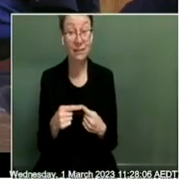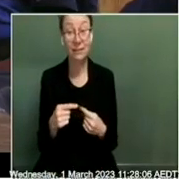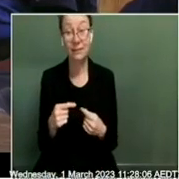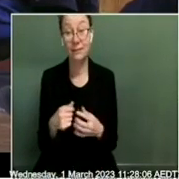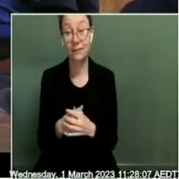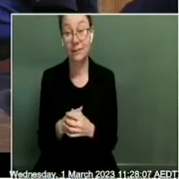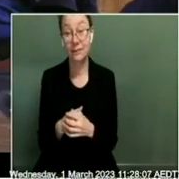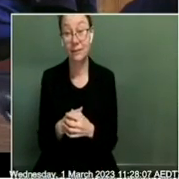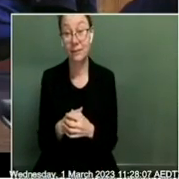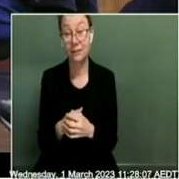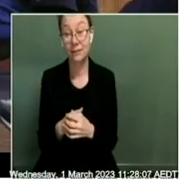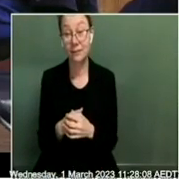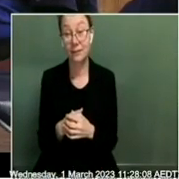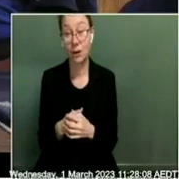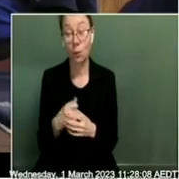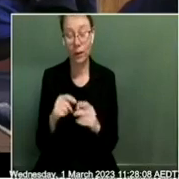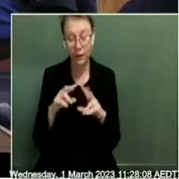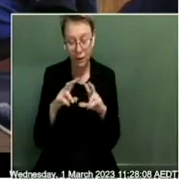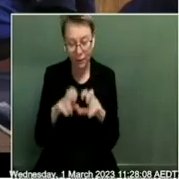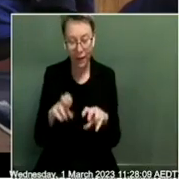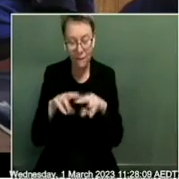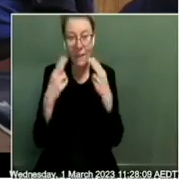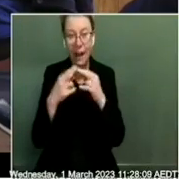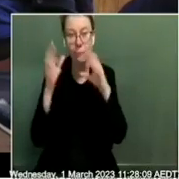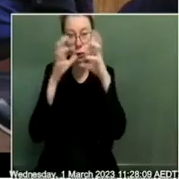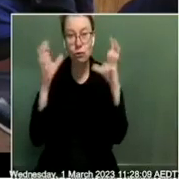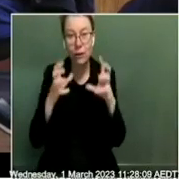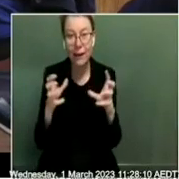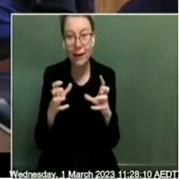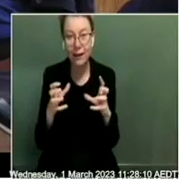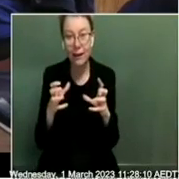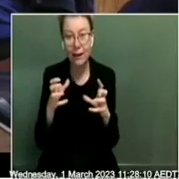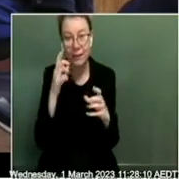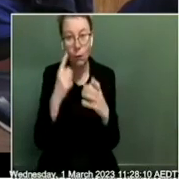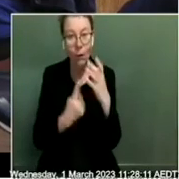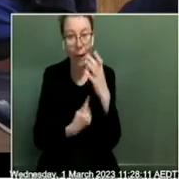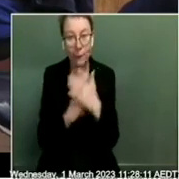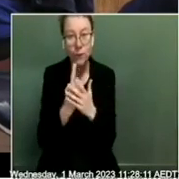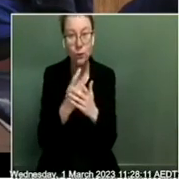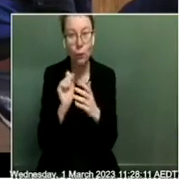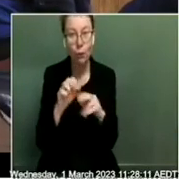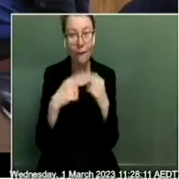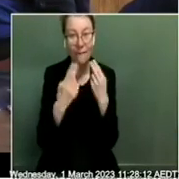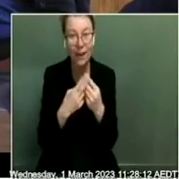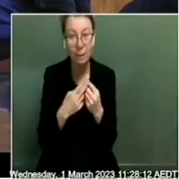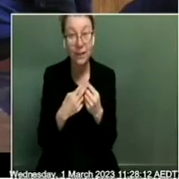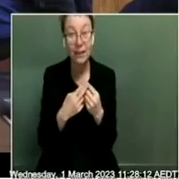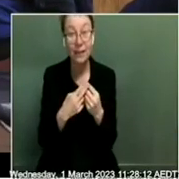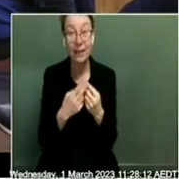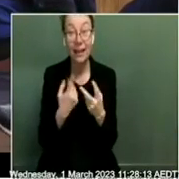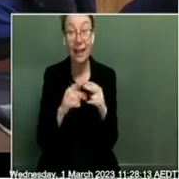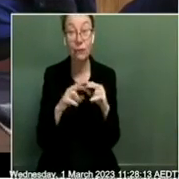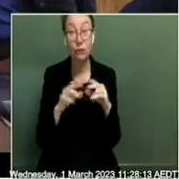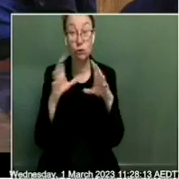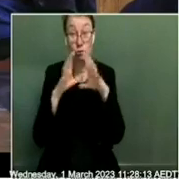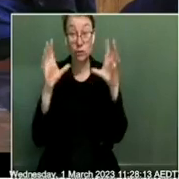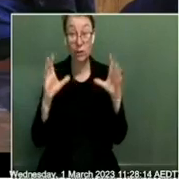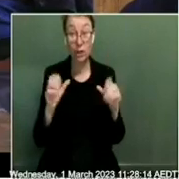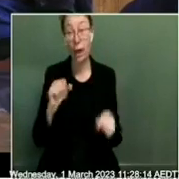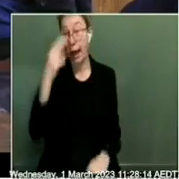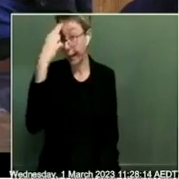of all the things that happen to individuals in your family. If you did a genealogy with no names, but what happened to these individuals...